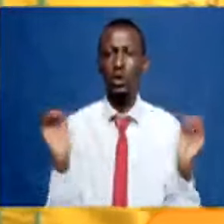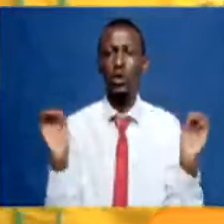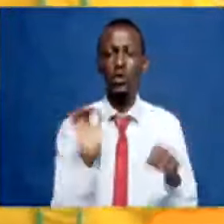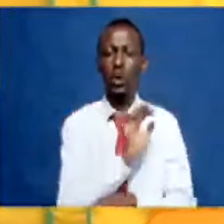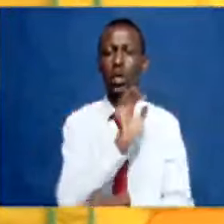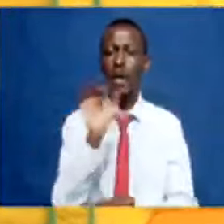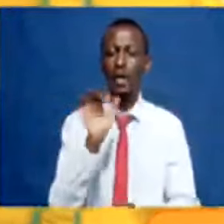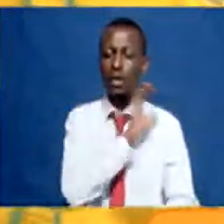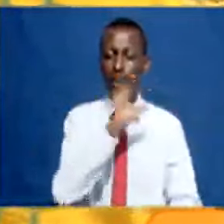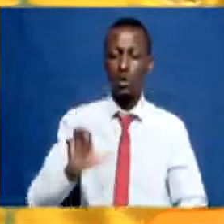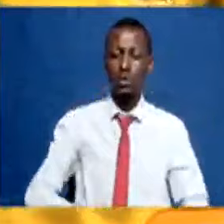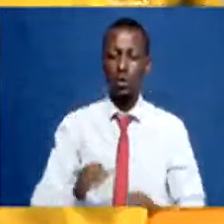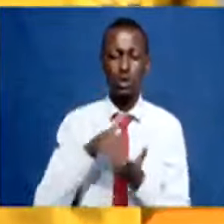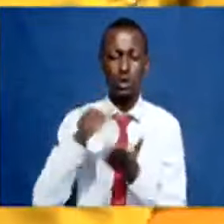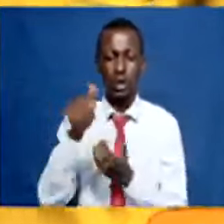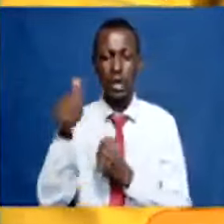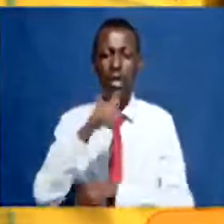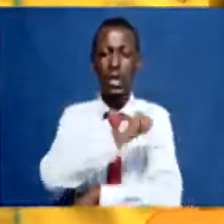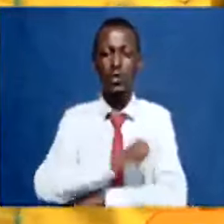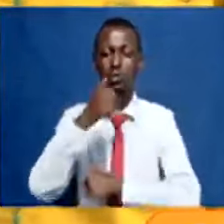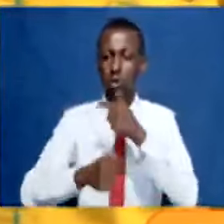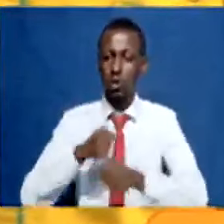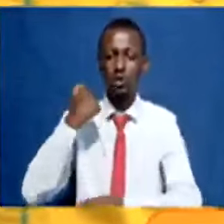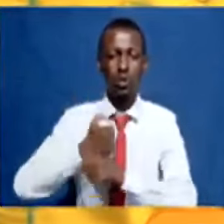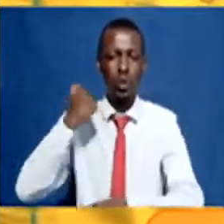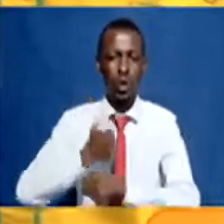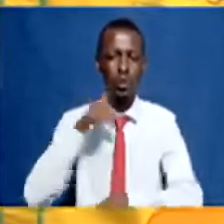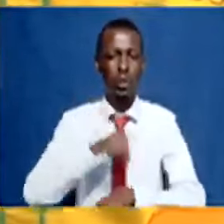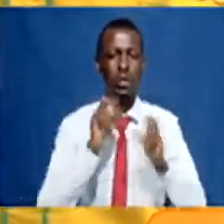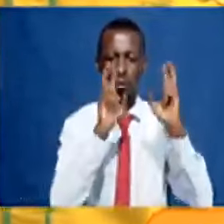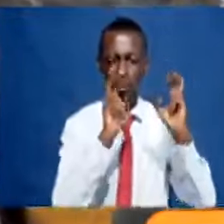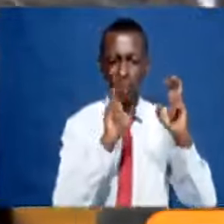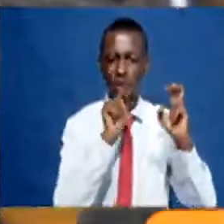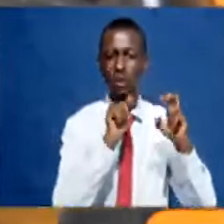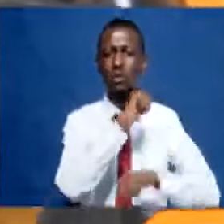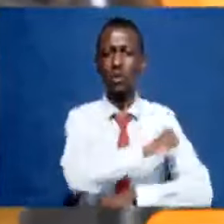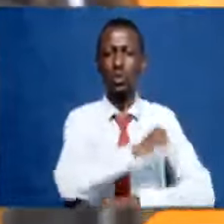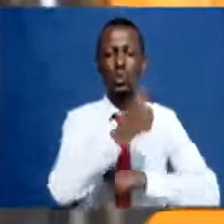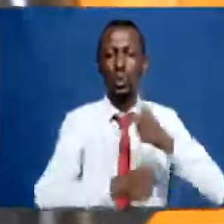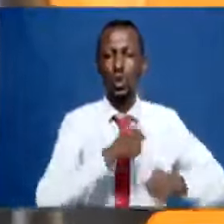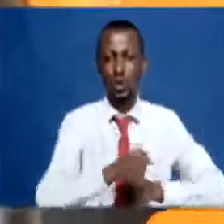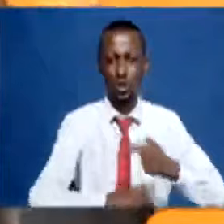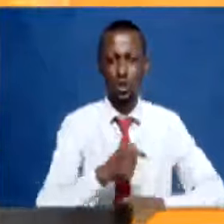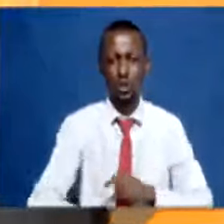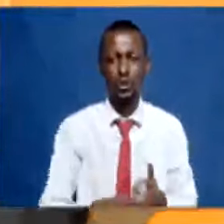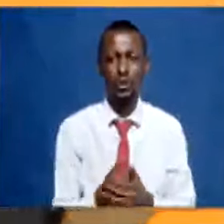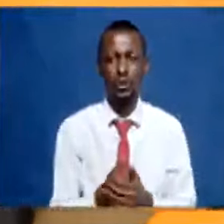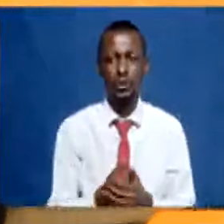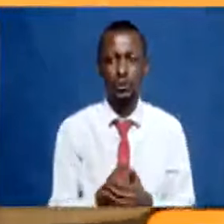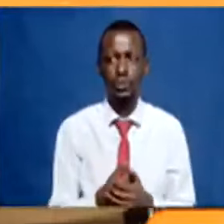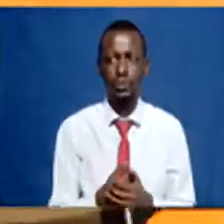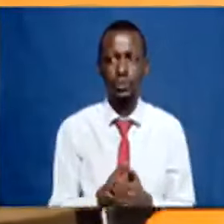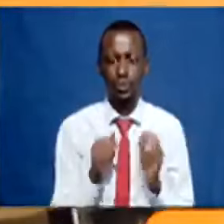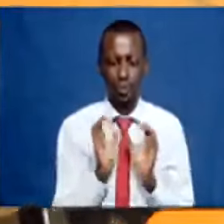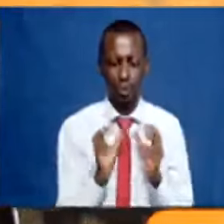commission to reroute them elsewhere to continue the working as the issue of Mogusii is going on. The host community